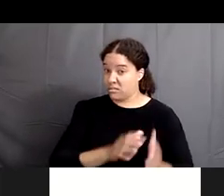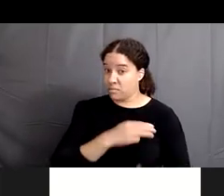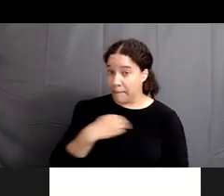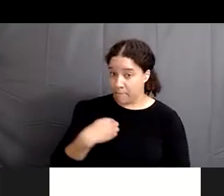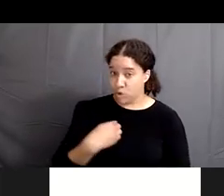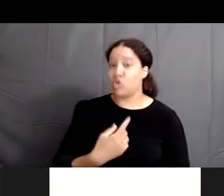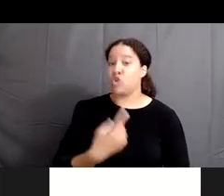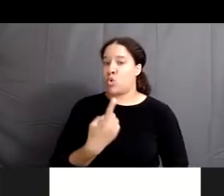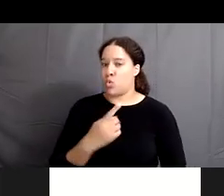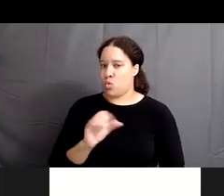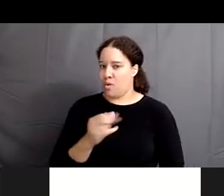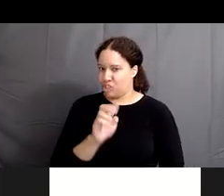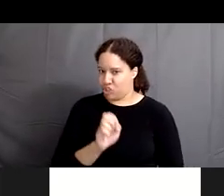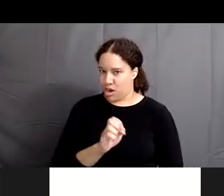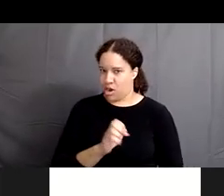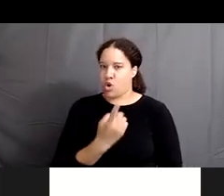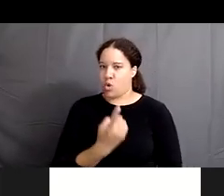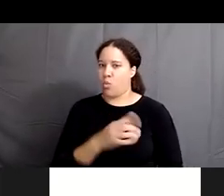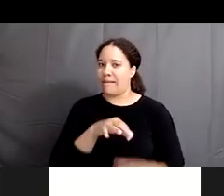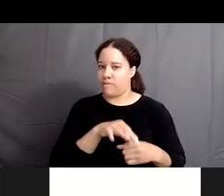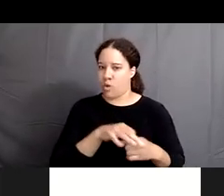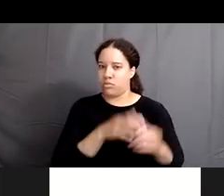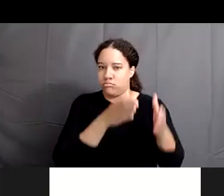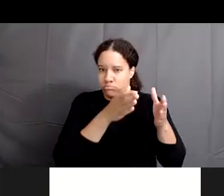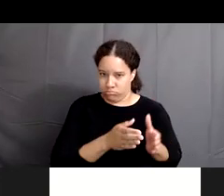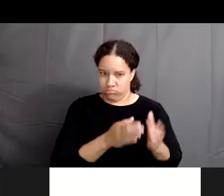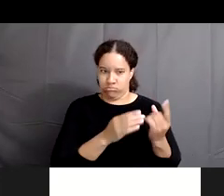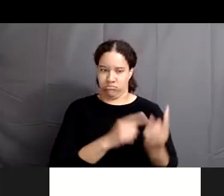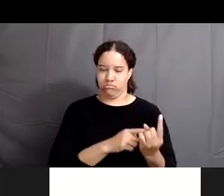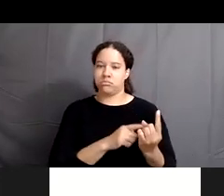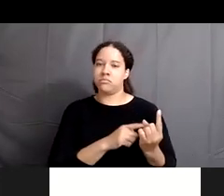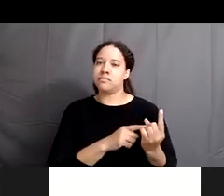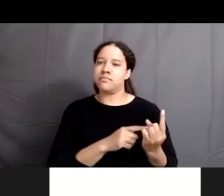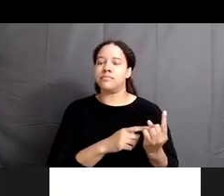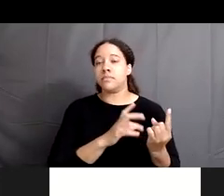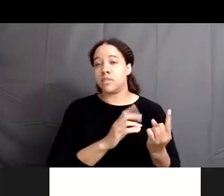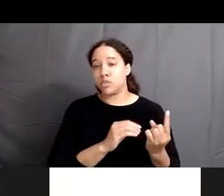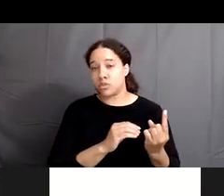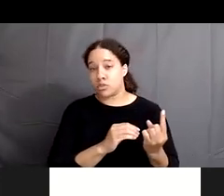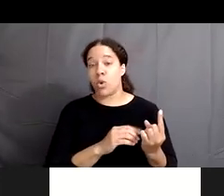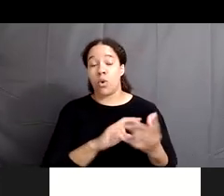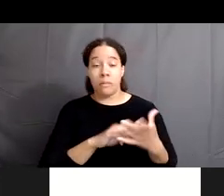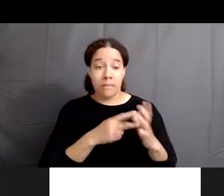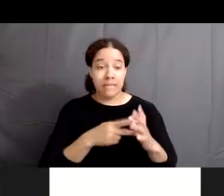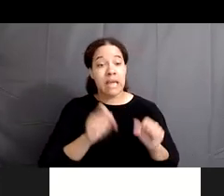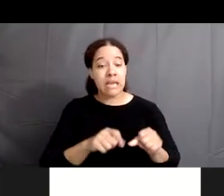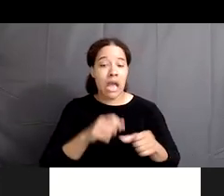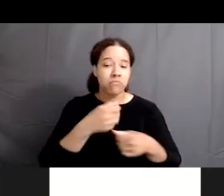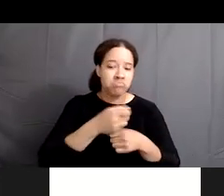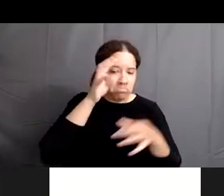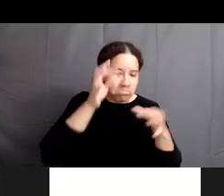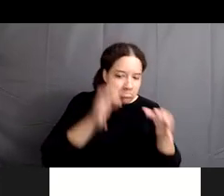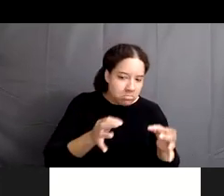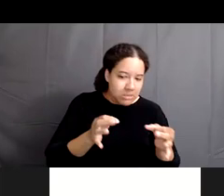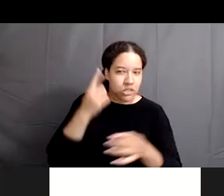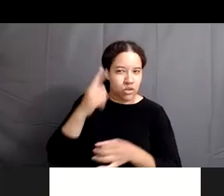translates into the ability to make those decisions for that business on a democratic